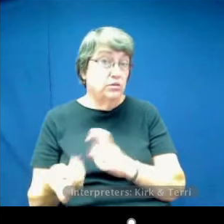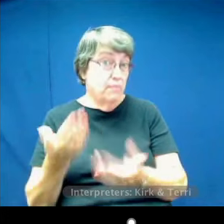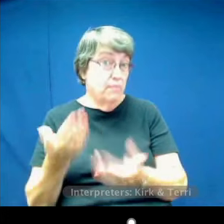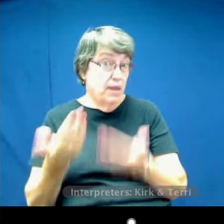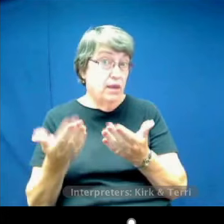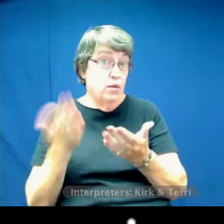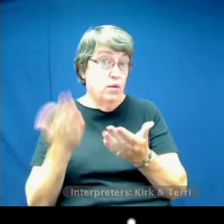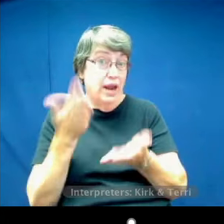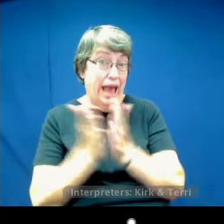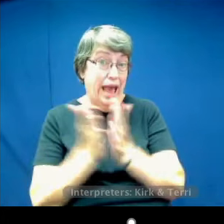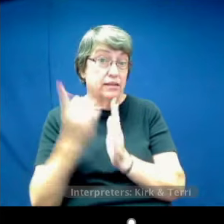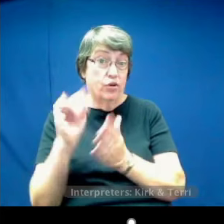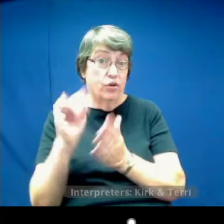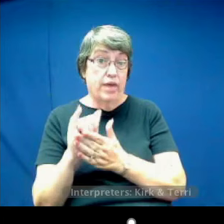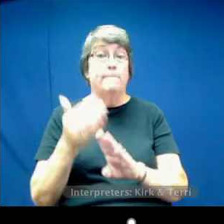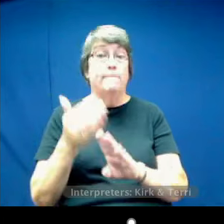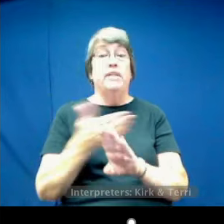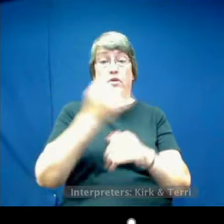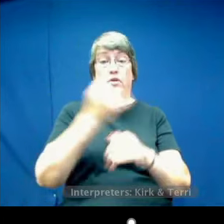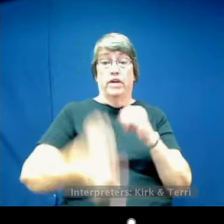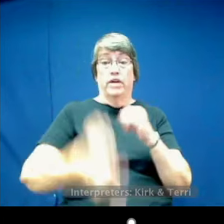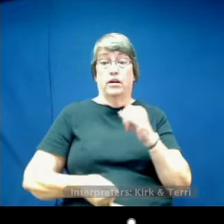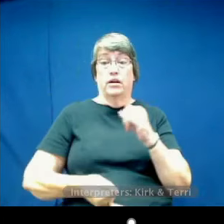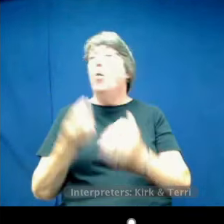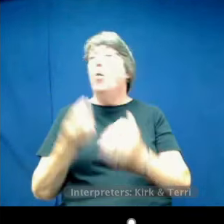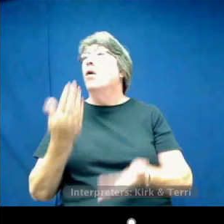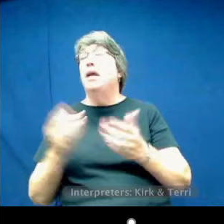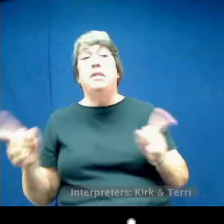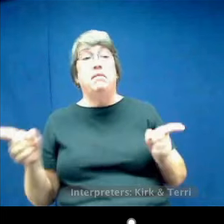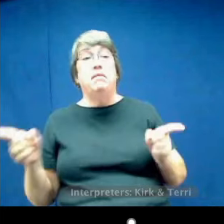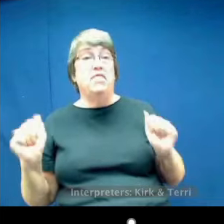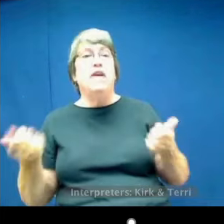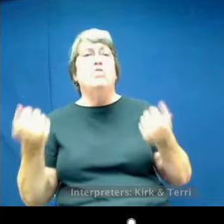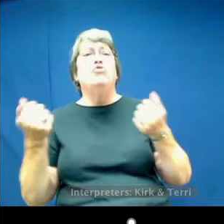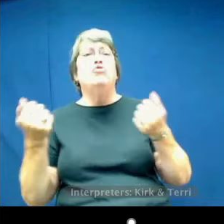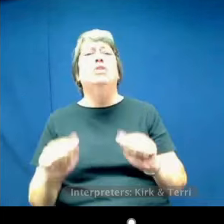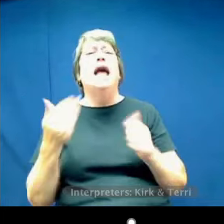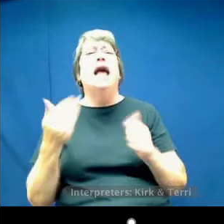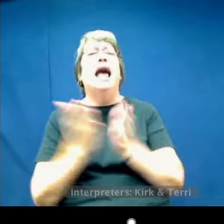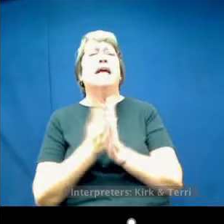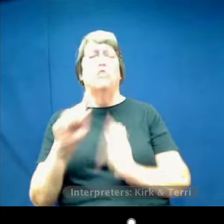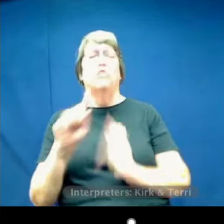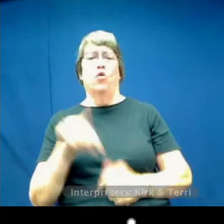or requests for exclusive possession.